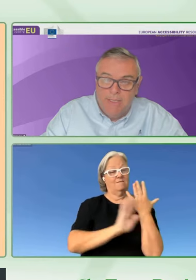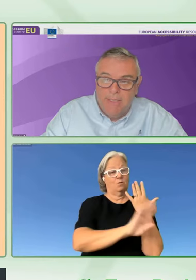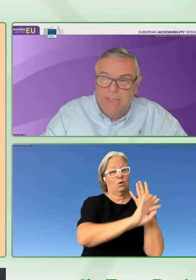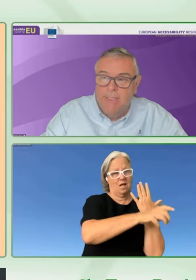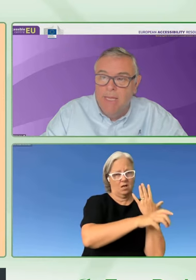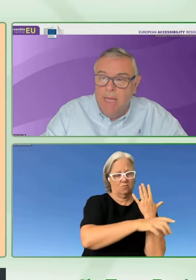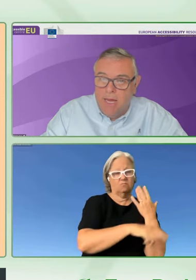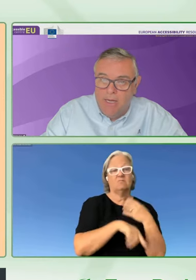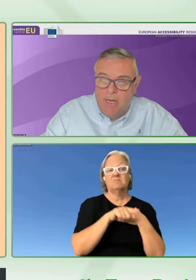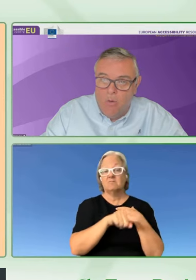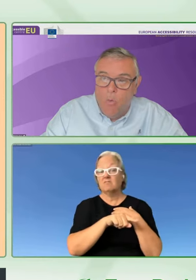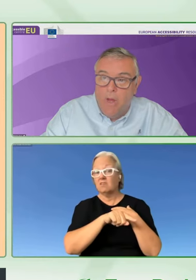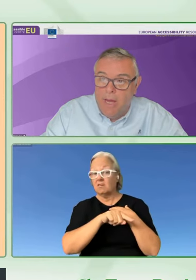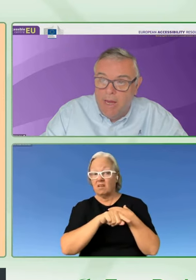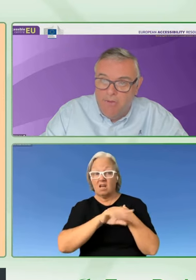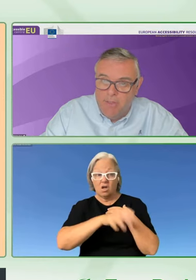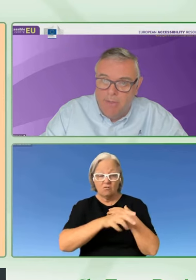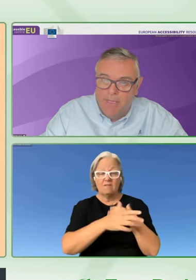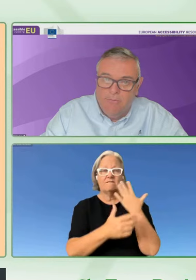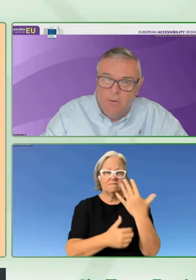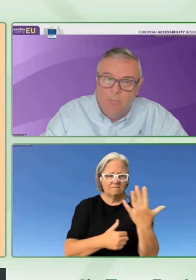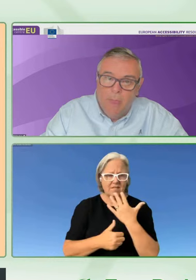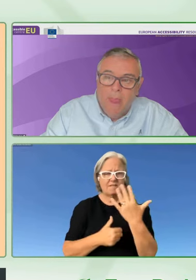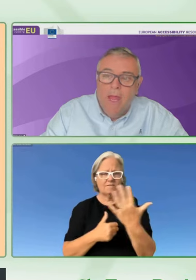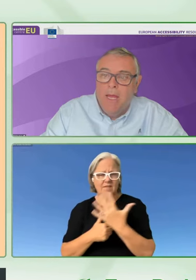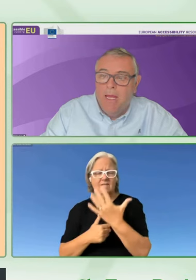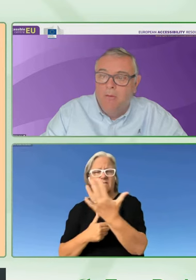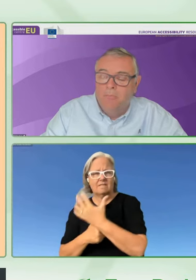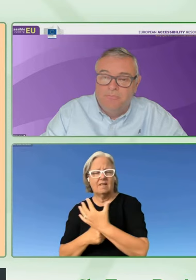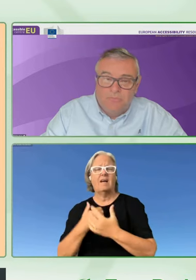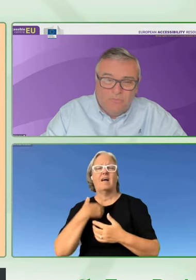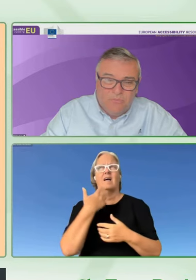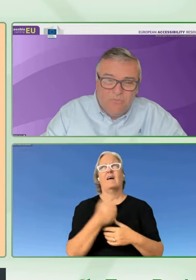good practices. And now we have in the platform